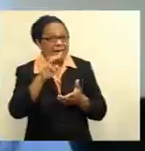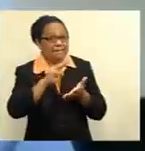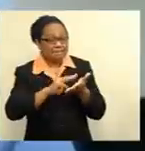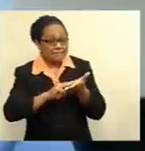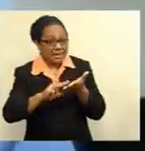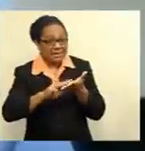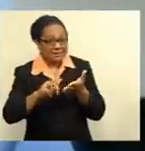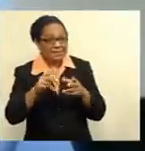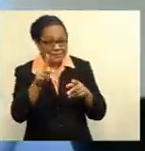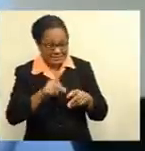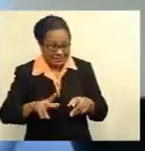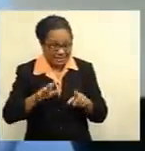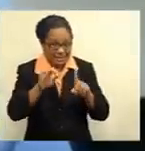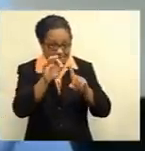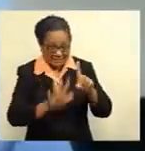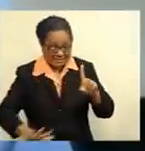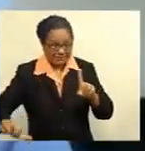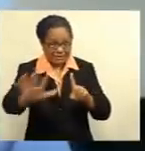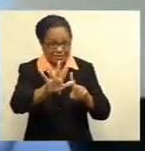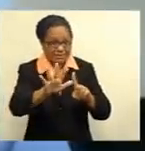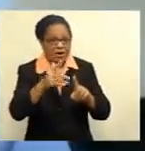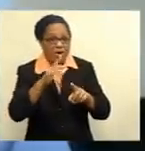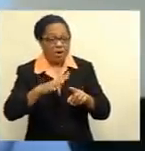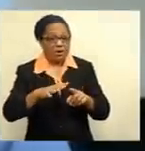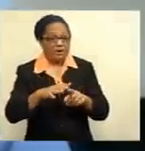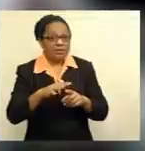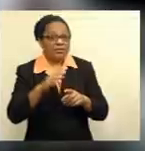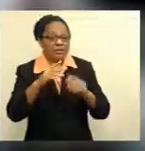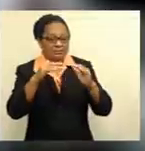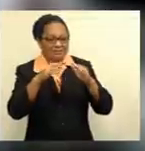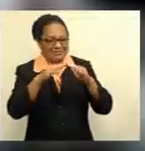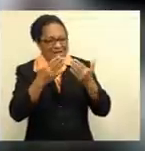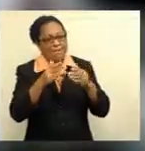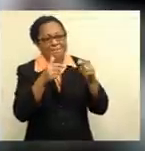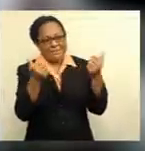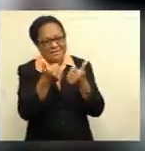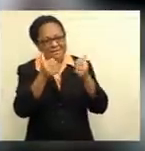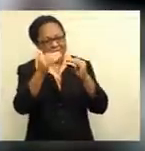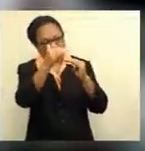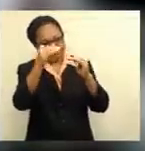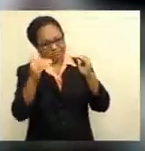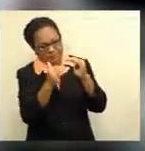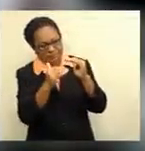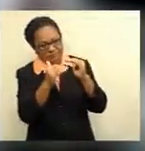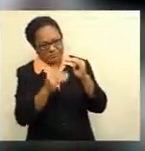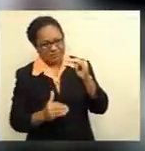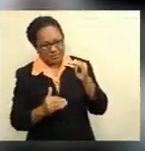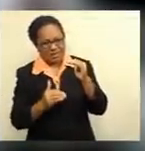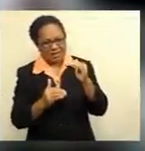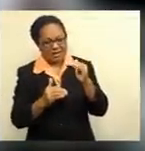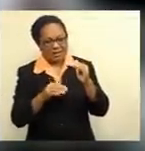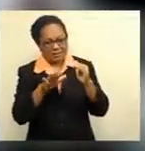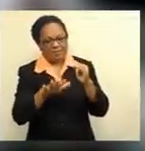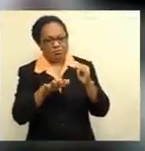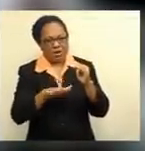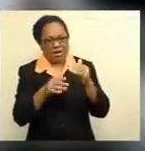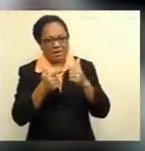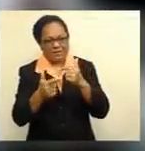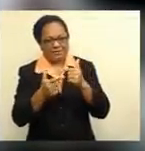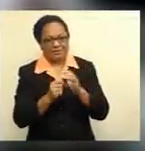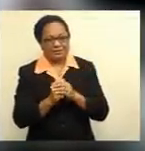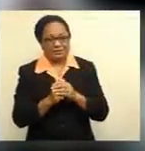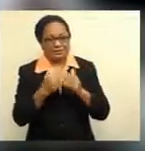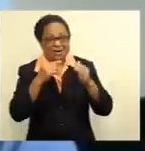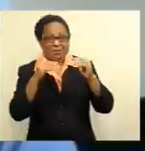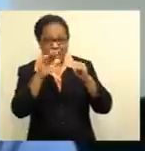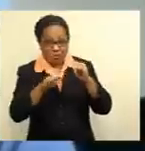Pacific region. They've been pushed to below poverty levels. But in terms of Fiji alone, just